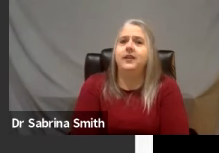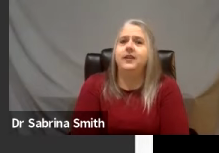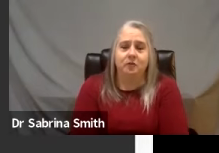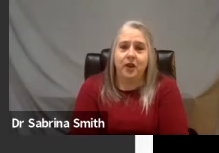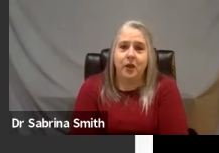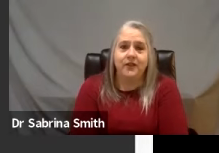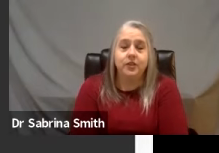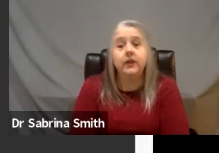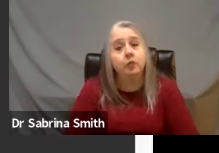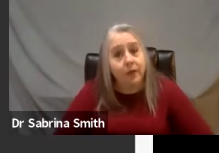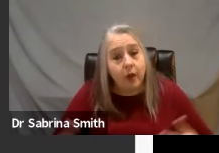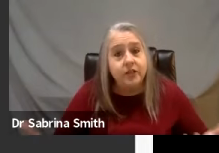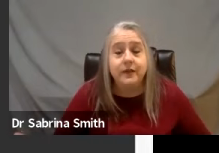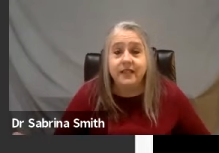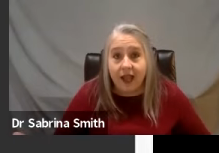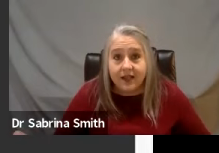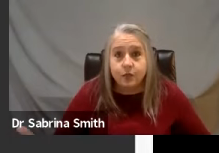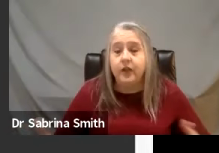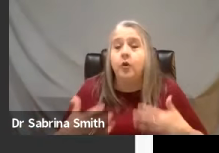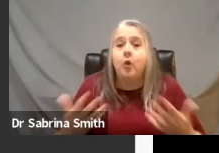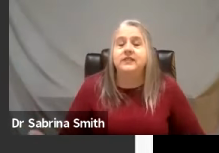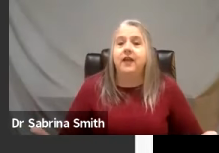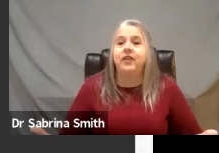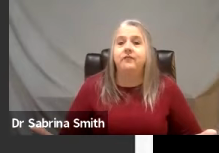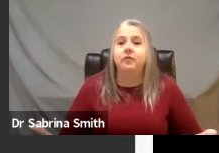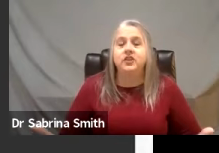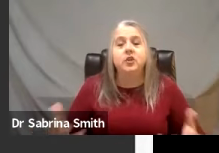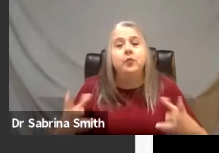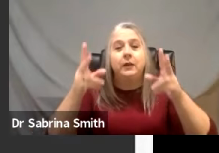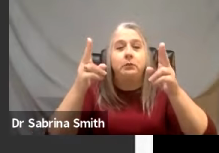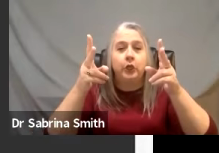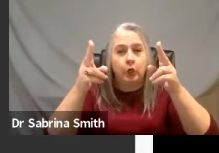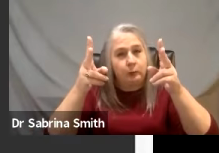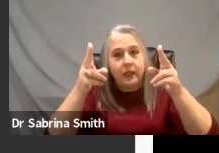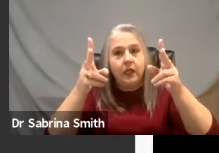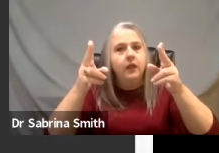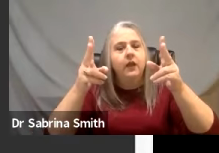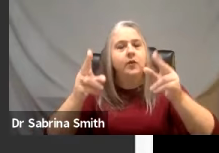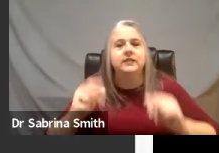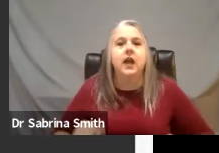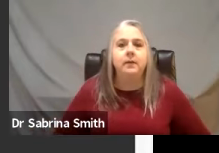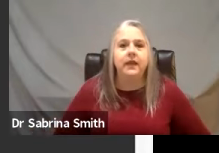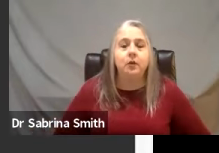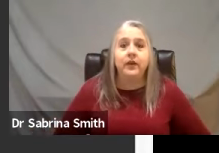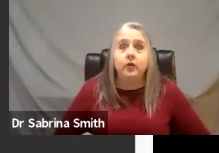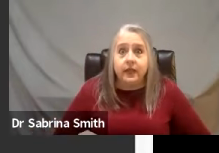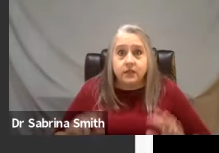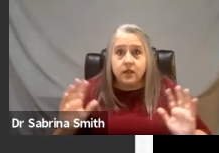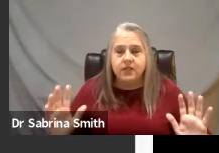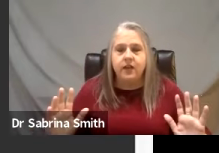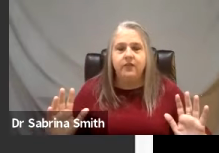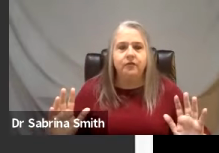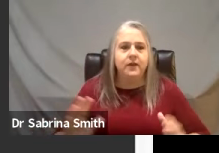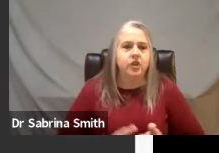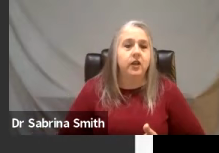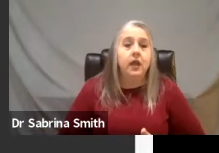research anything before I go into it. When we go into a test, we don't always have that information. We get a blurb of what's coming, but we don't get a